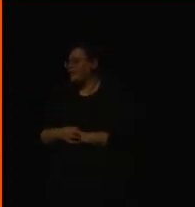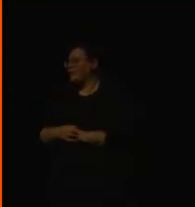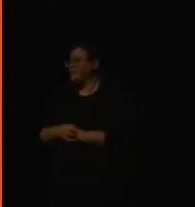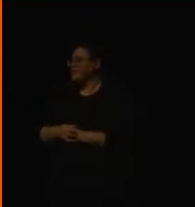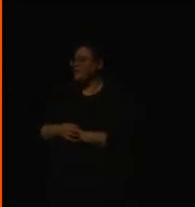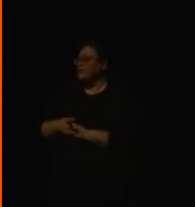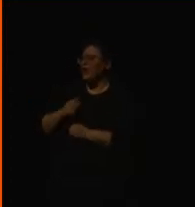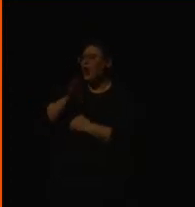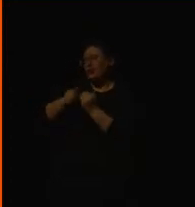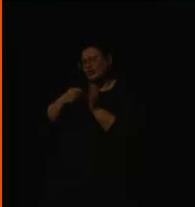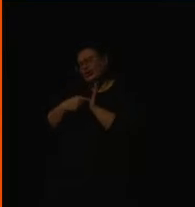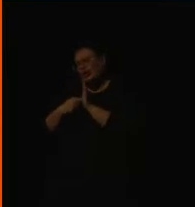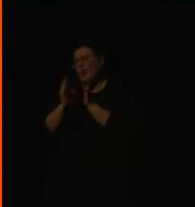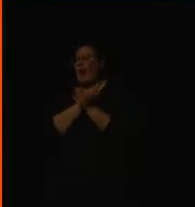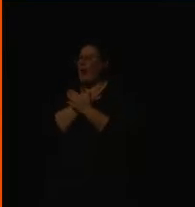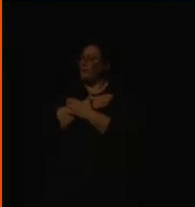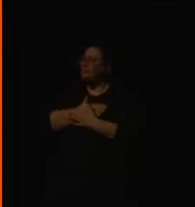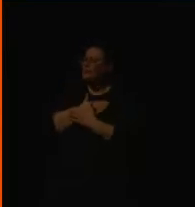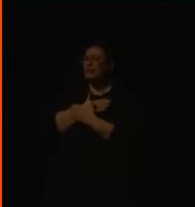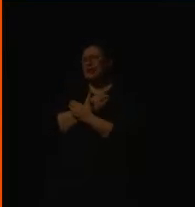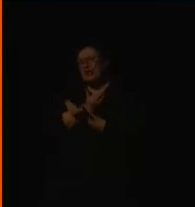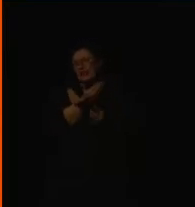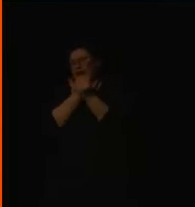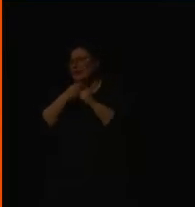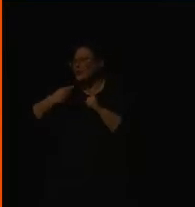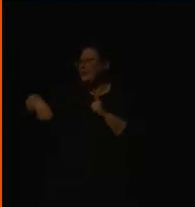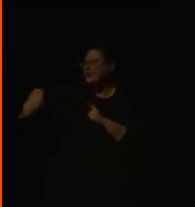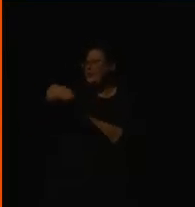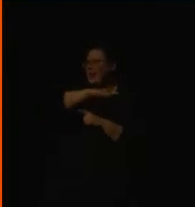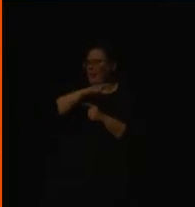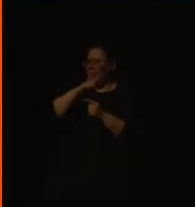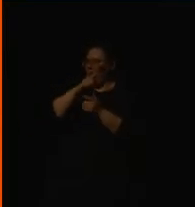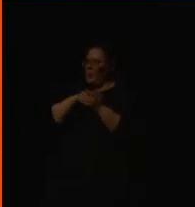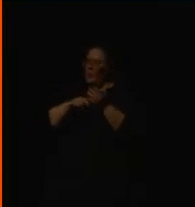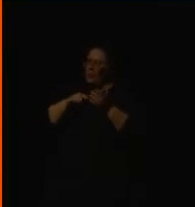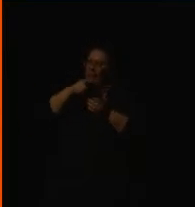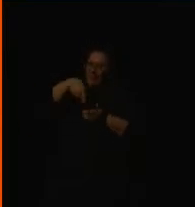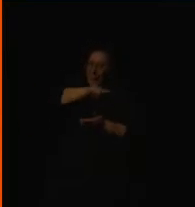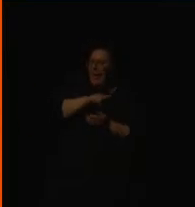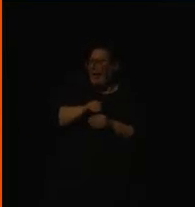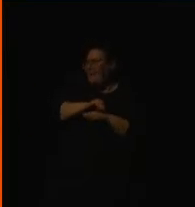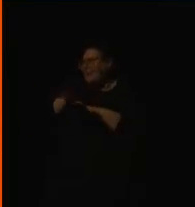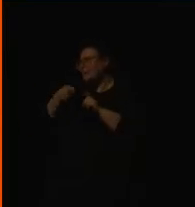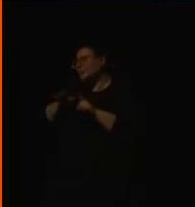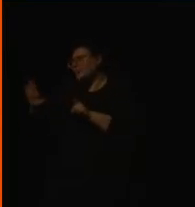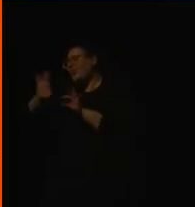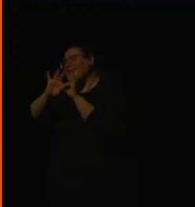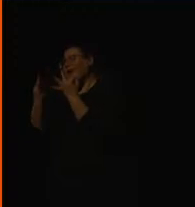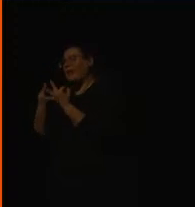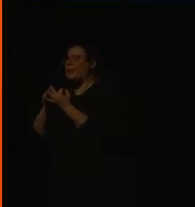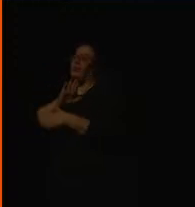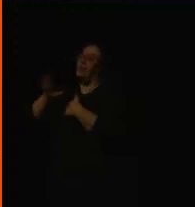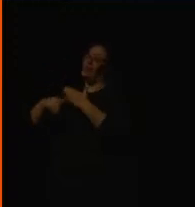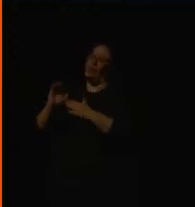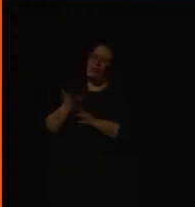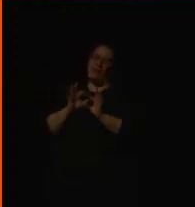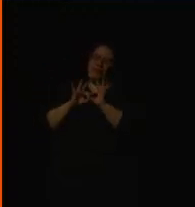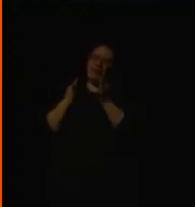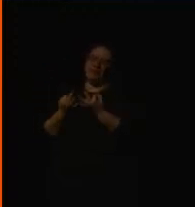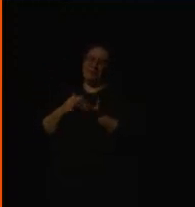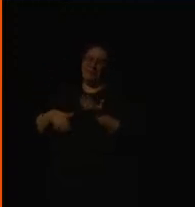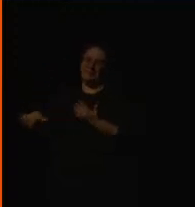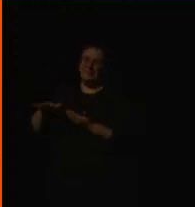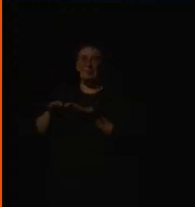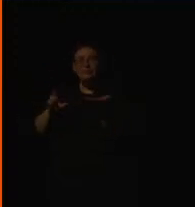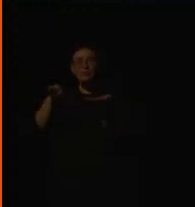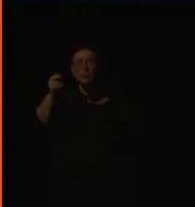our appreciation to them with gratitude for what they have meant to your family and to all of our families. To you,